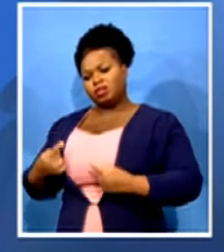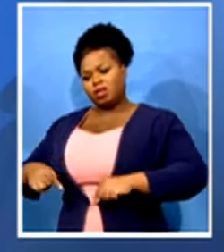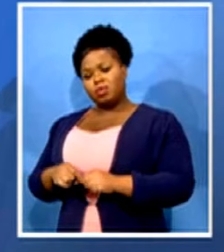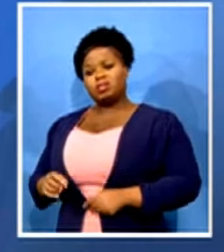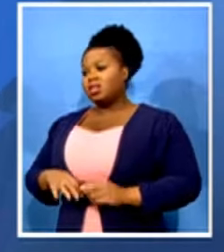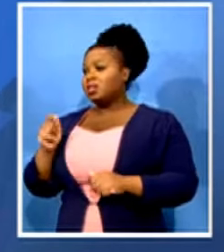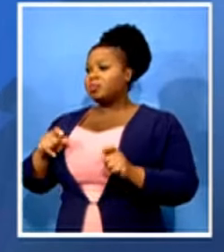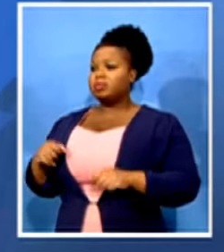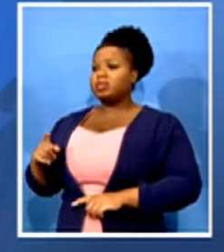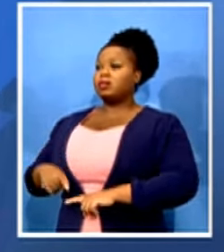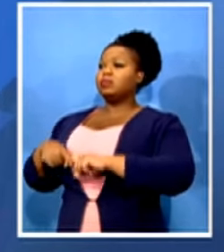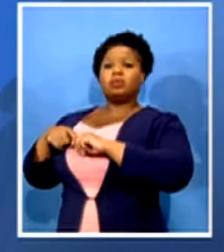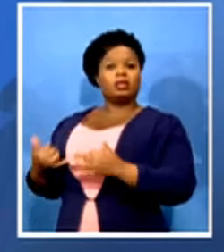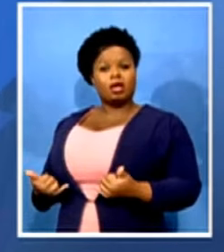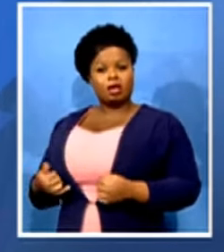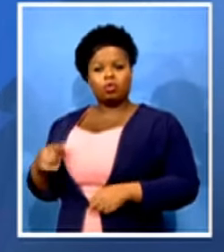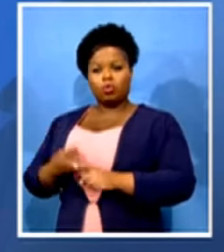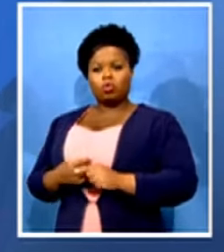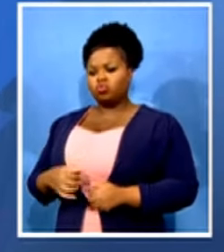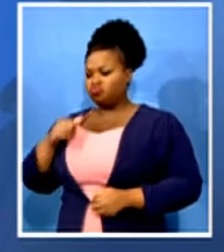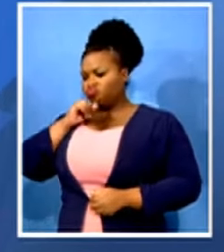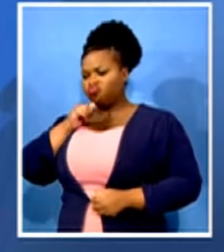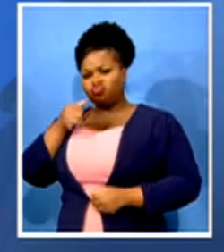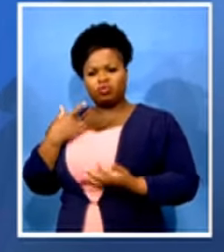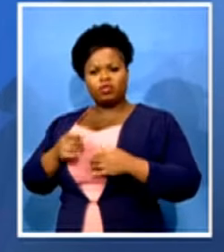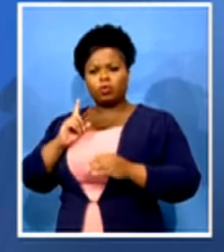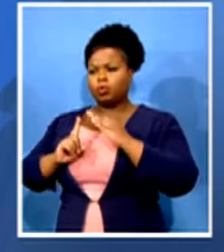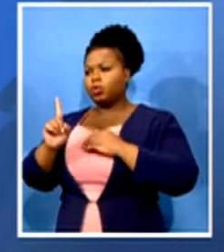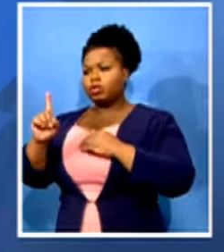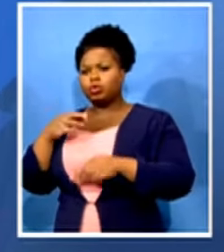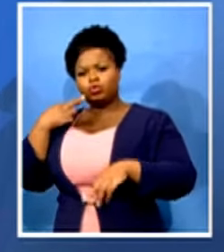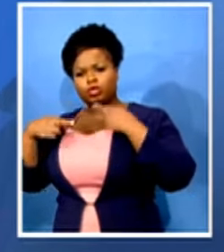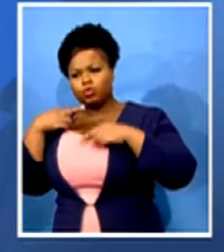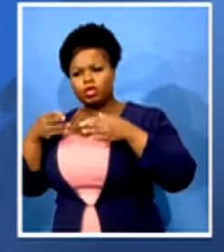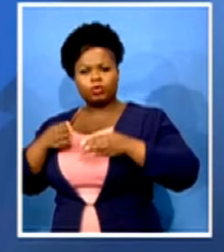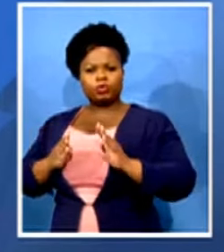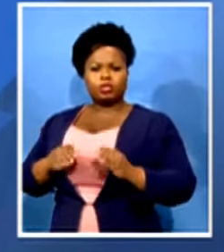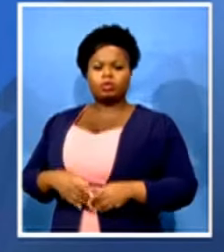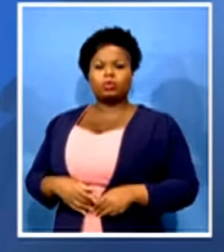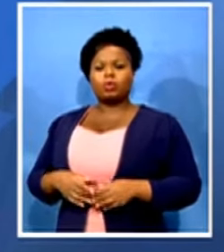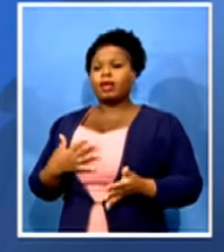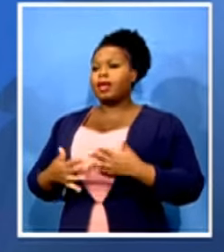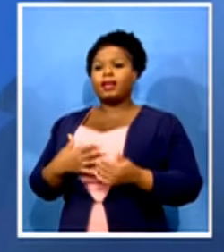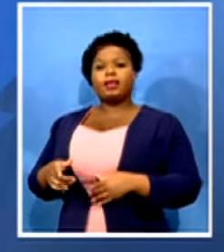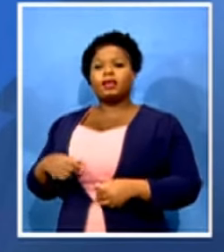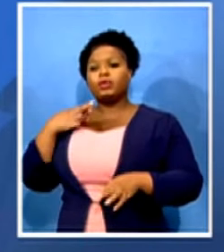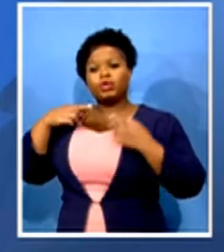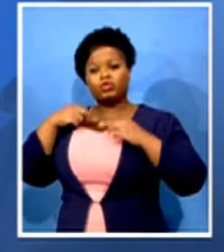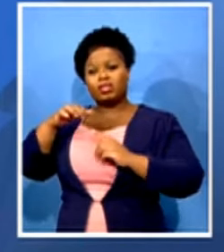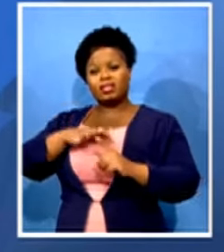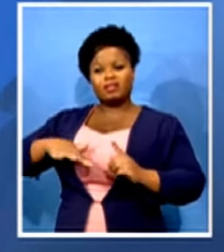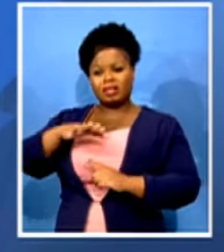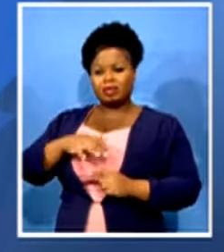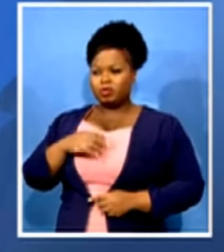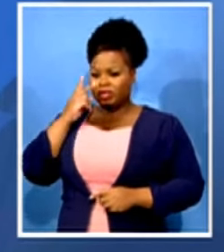walks down any restaurant node or restaurant street or restaurant boulevard or environment, you'll see that it is certainly a ghost town, and